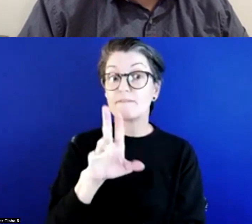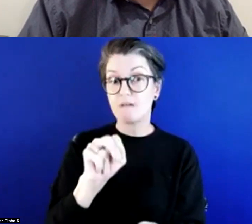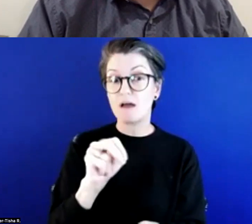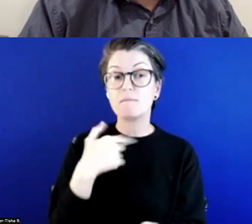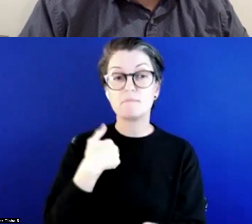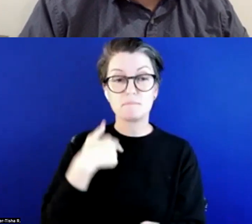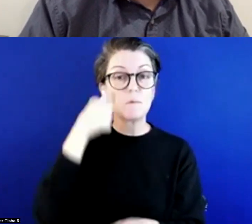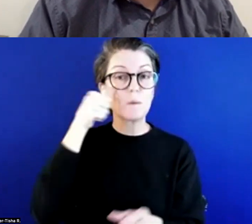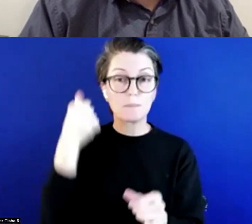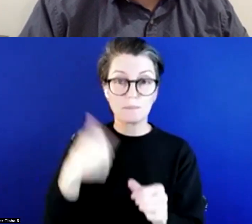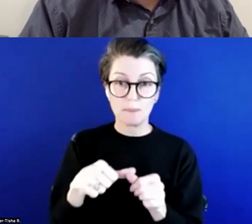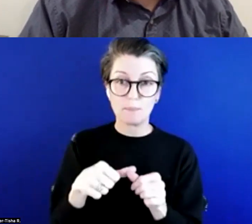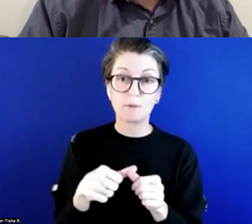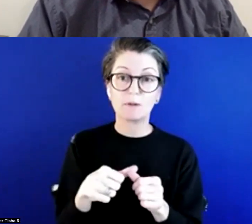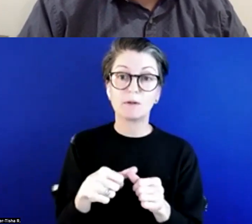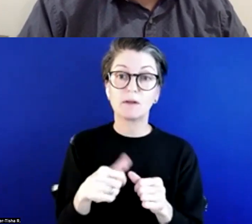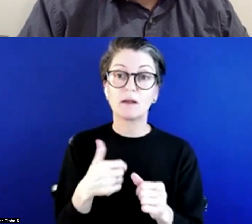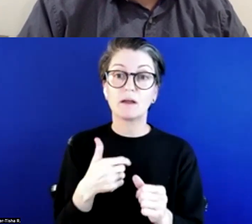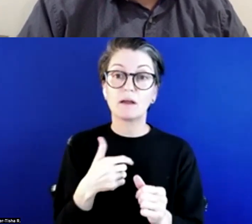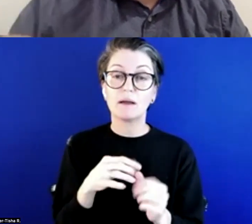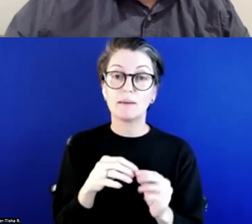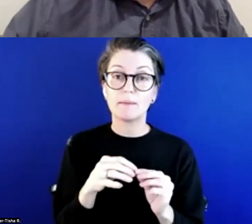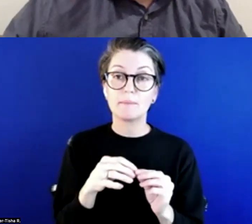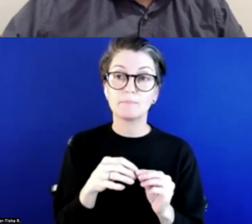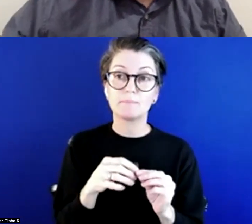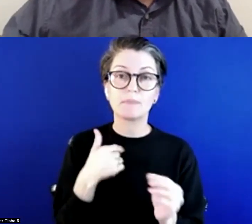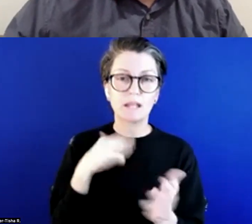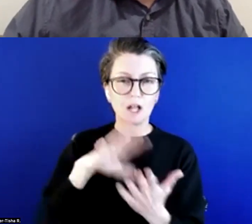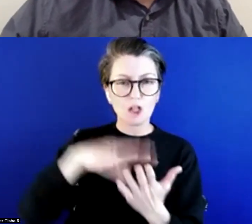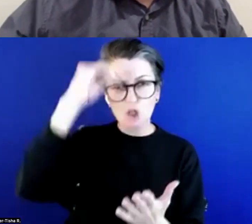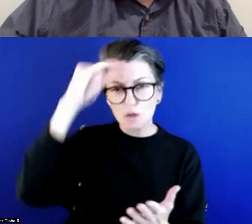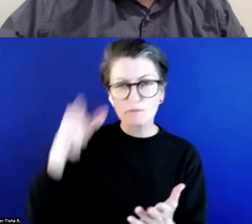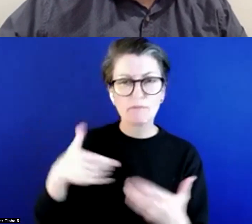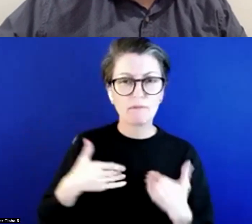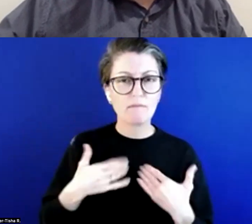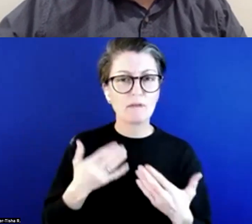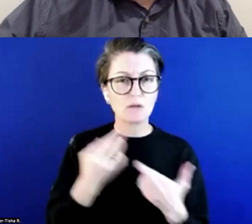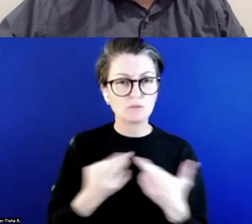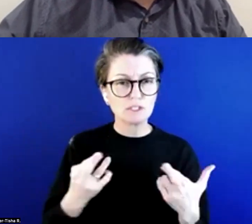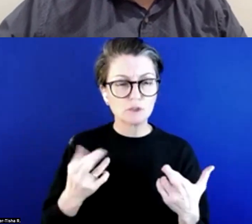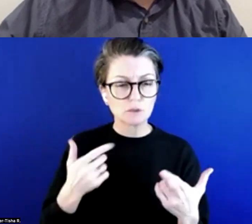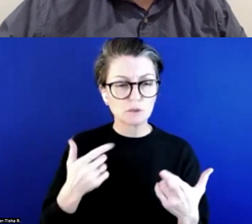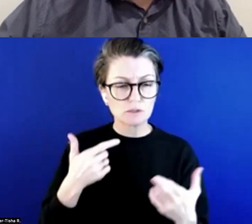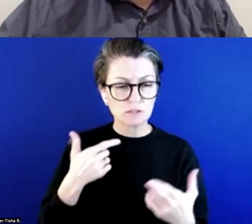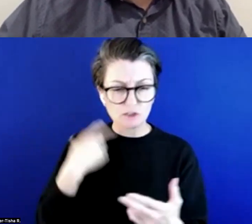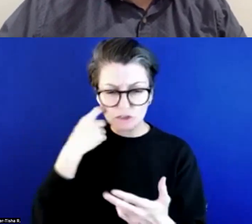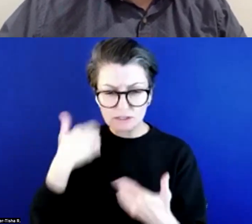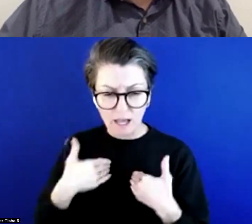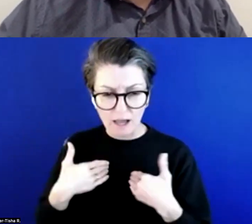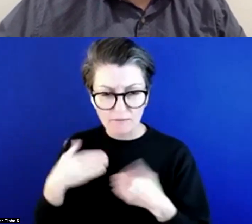I learned that there is a resource, I pulled it up earlier, of